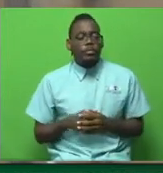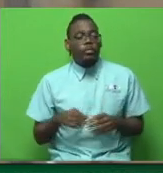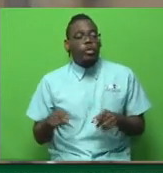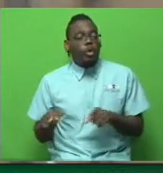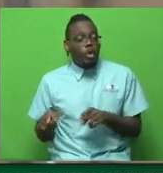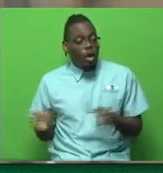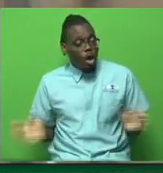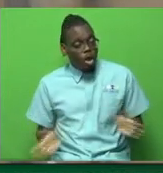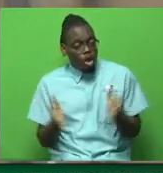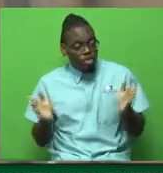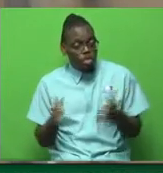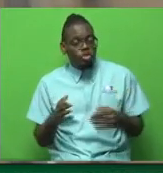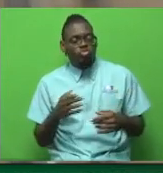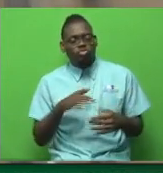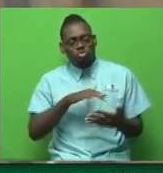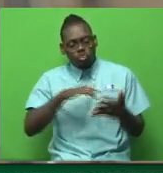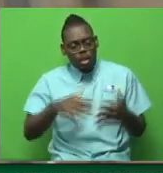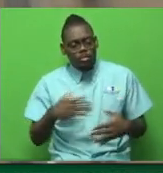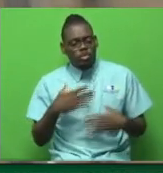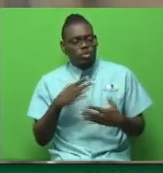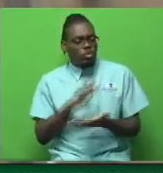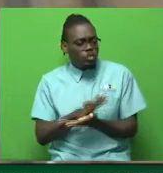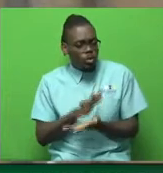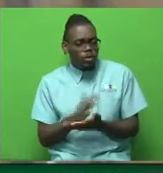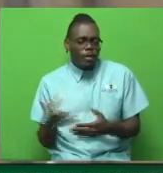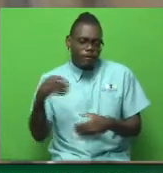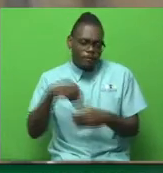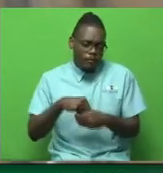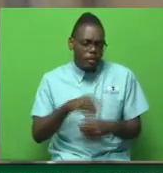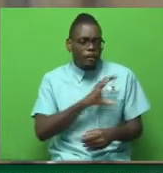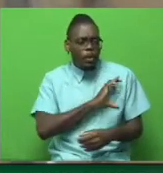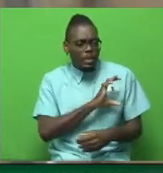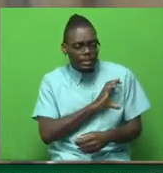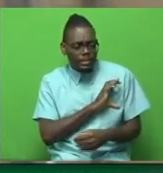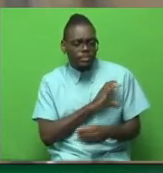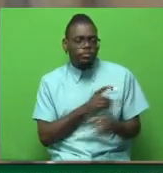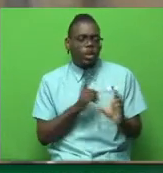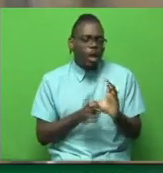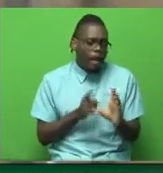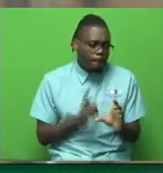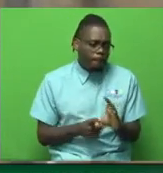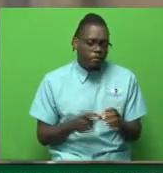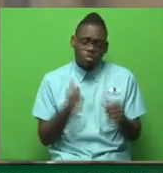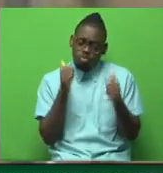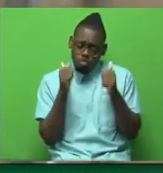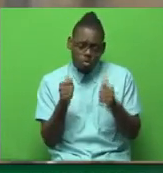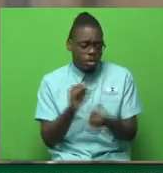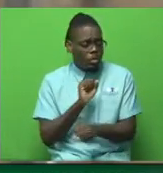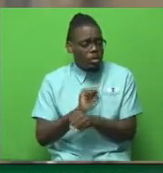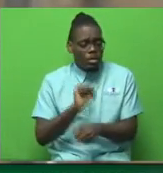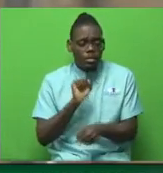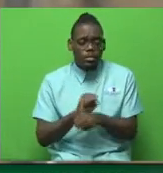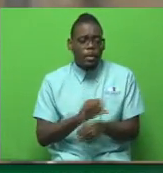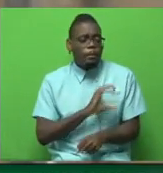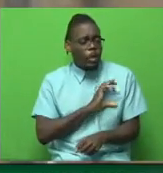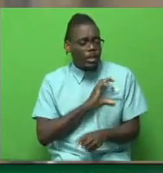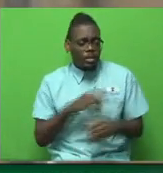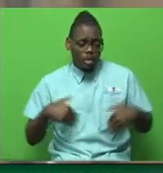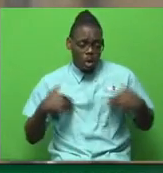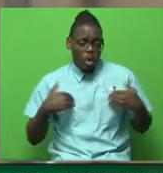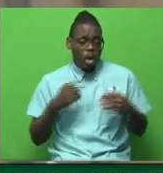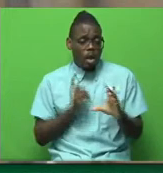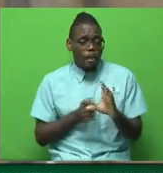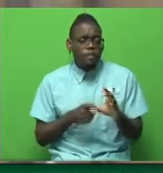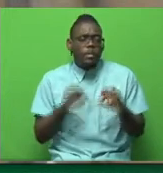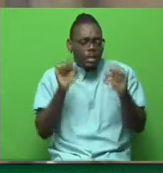students from the schools to join the police use clubs in their area very good work being done by the police clubs and that is what we need